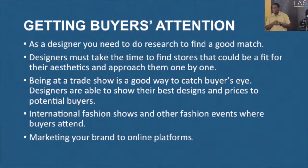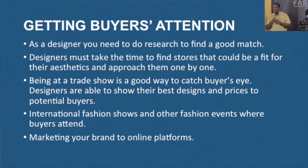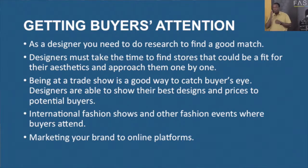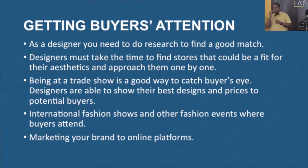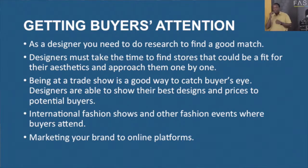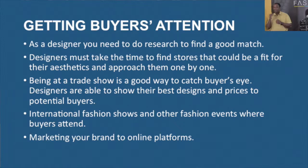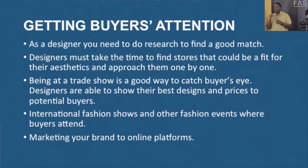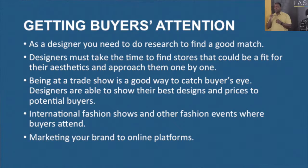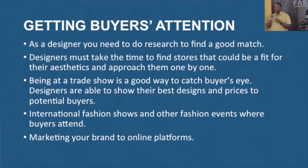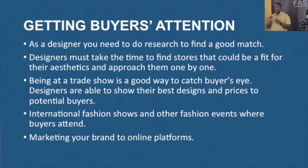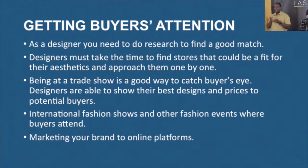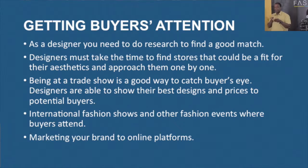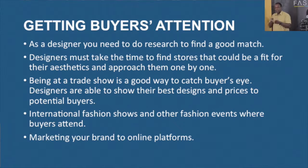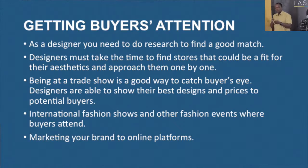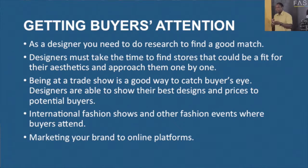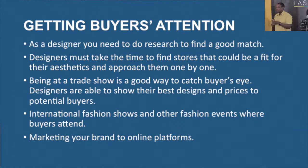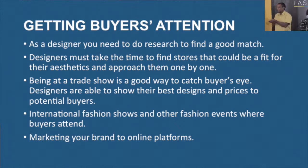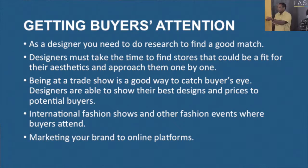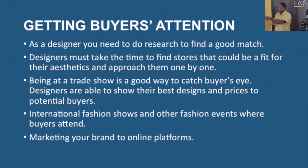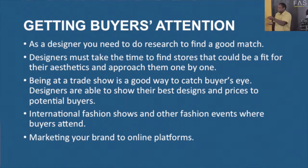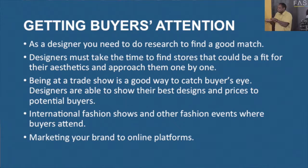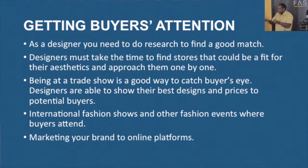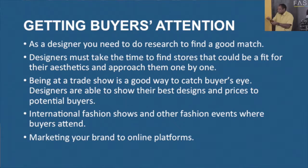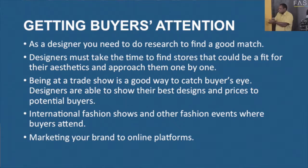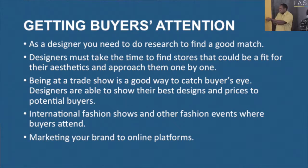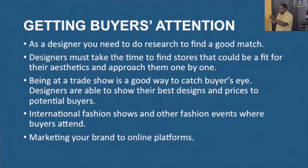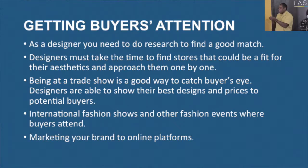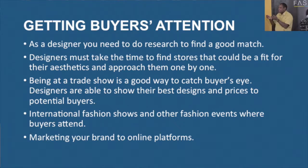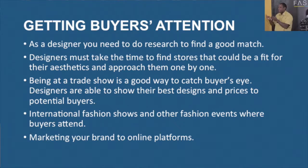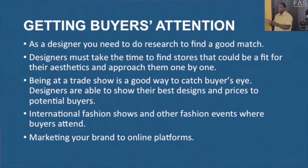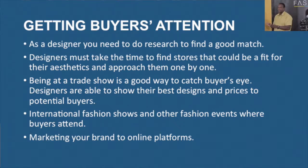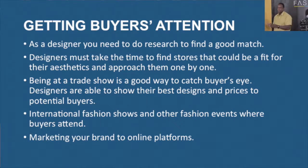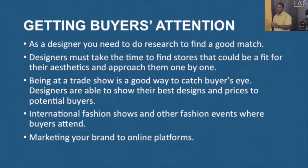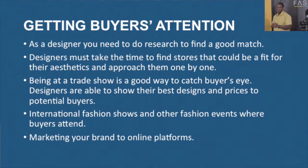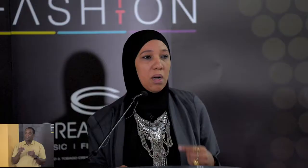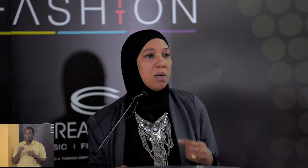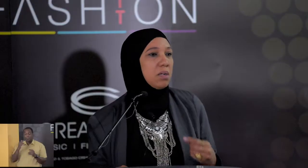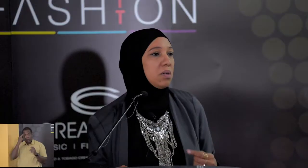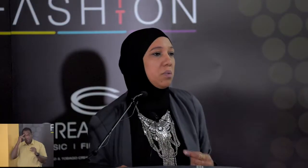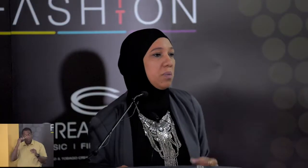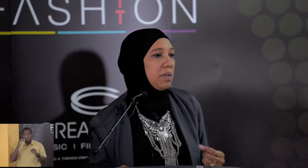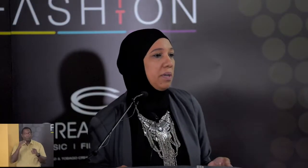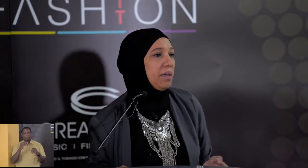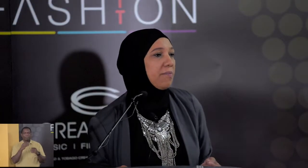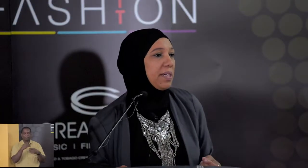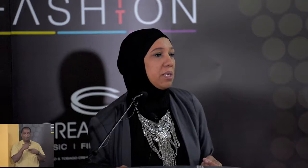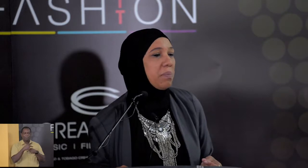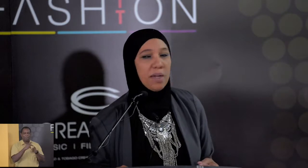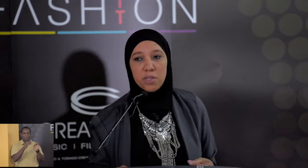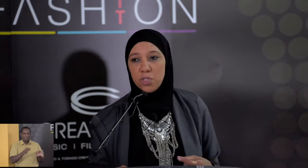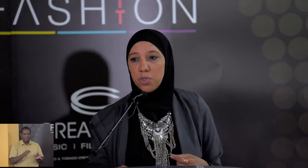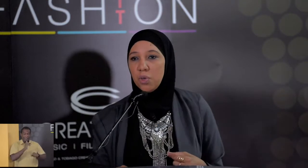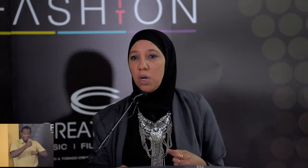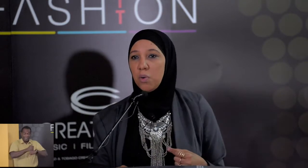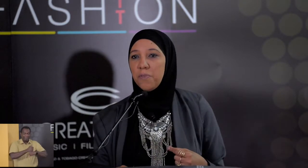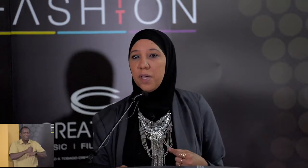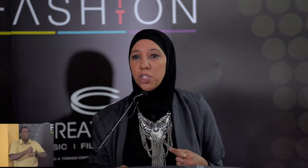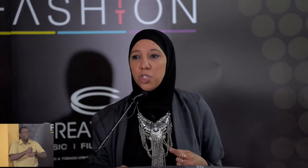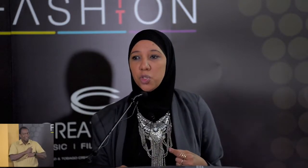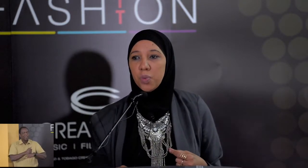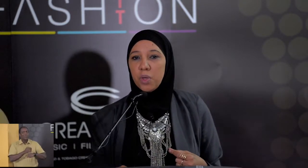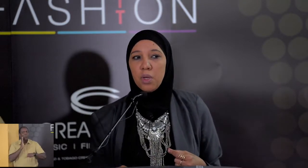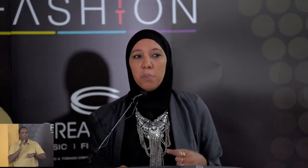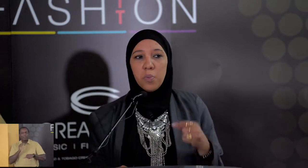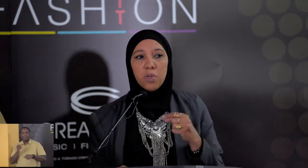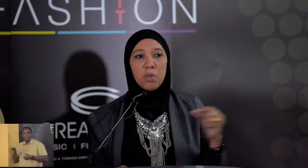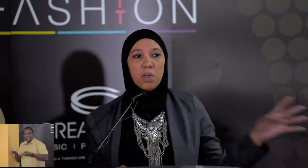that all of our events will change. Once the production facility is established, we are inviting buyers to our